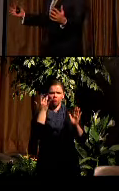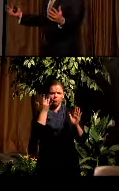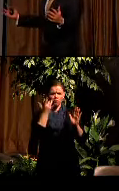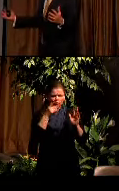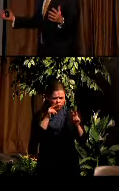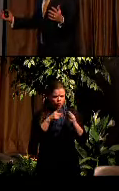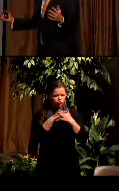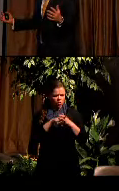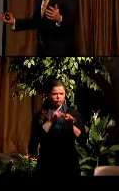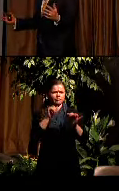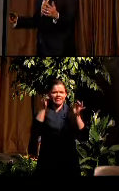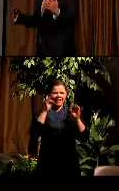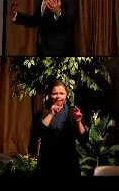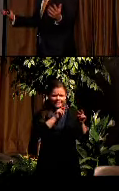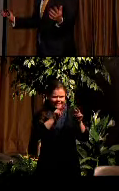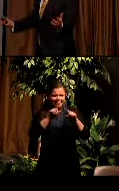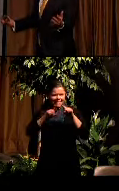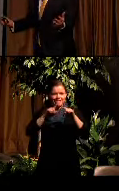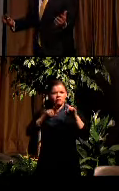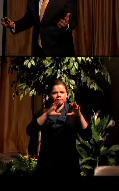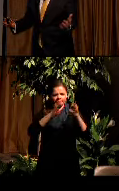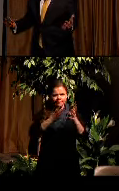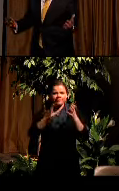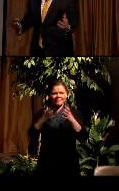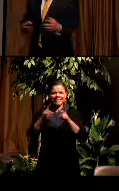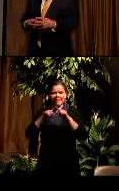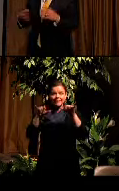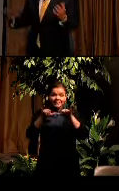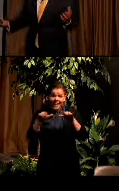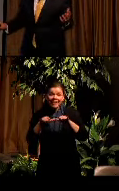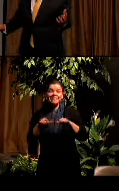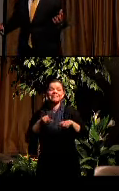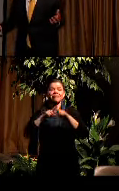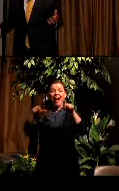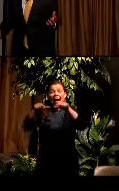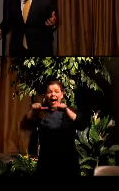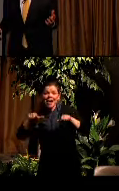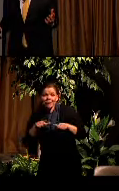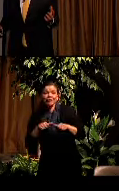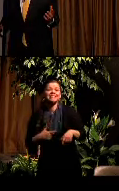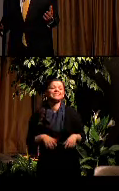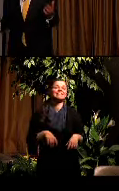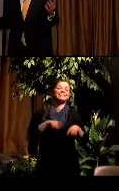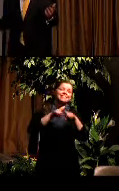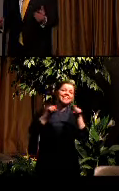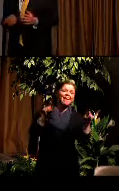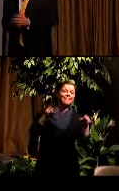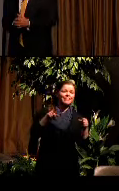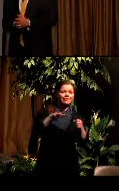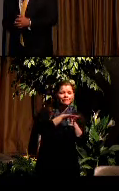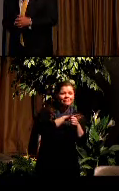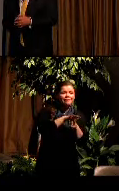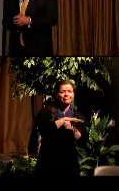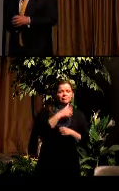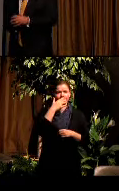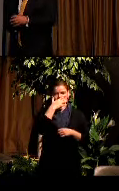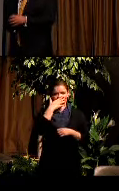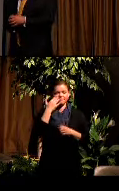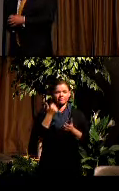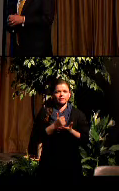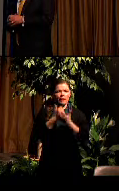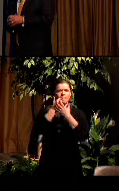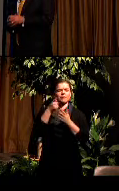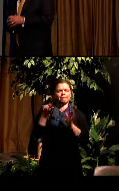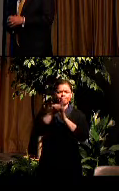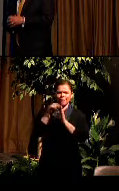at different spatial scales that you can start to really understand what's going on with their populations. They published this paper in the Proceedings of the